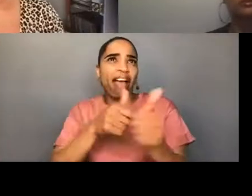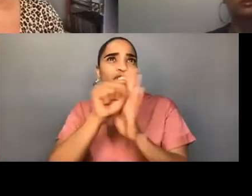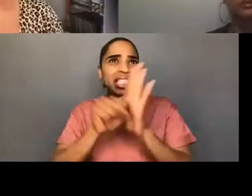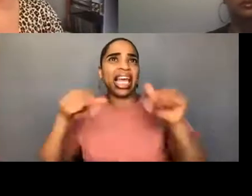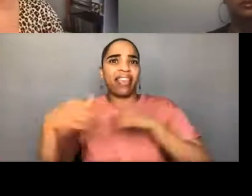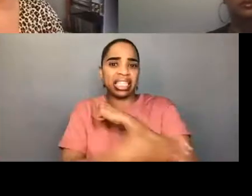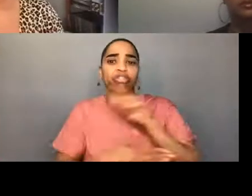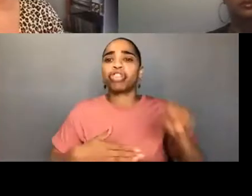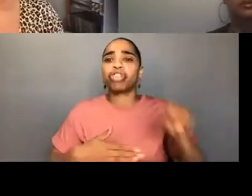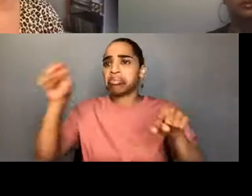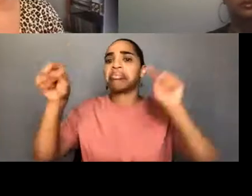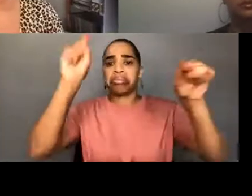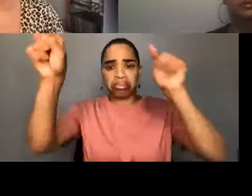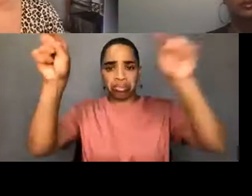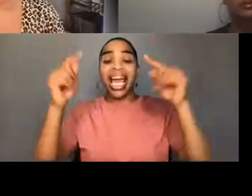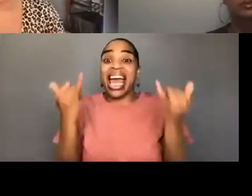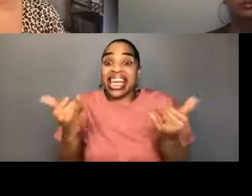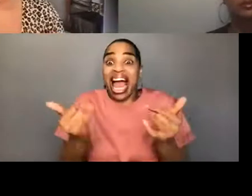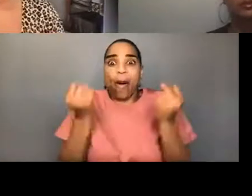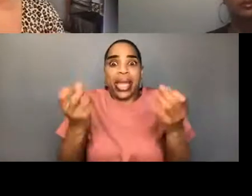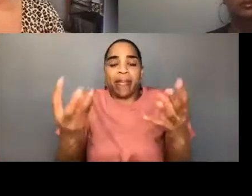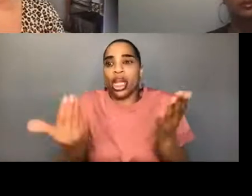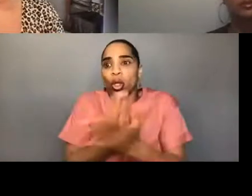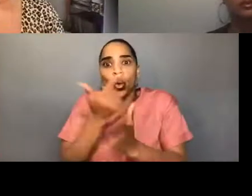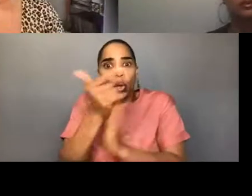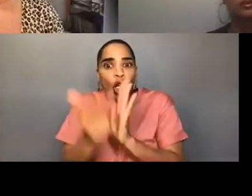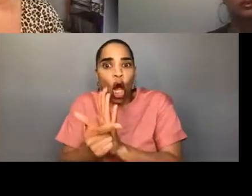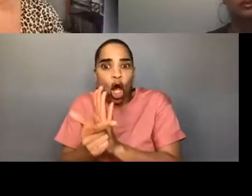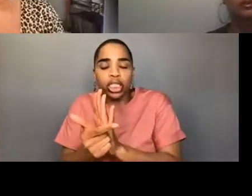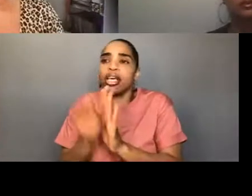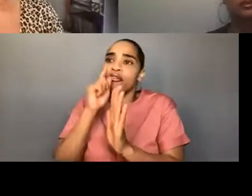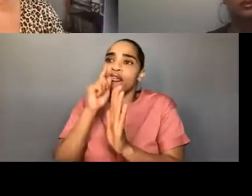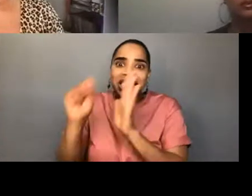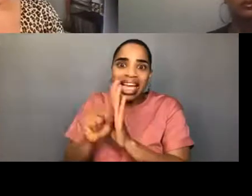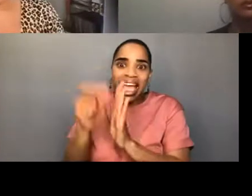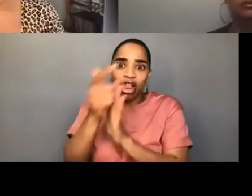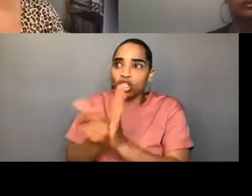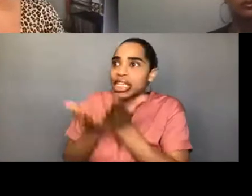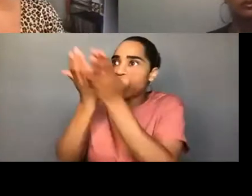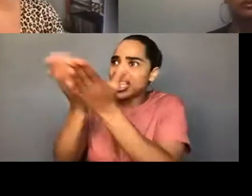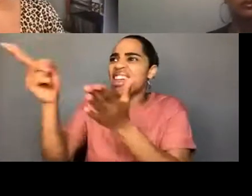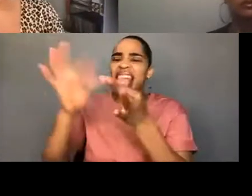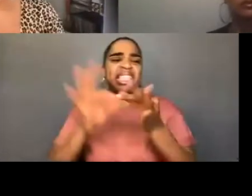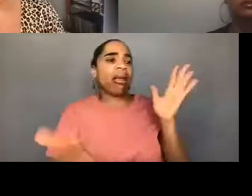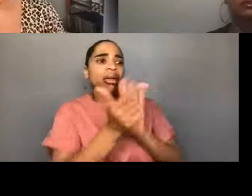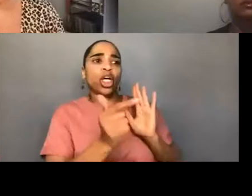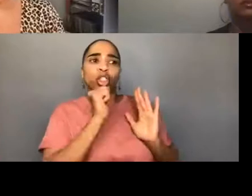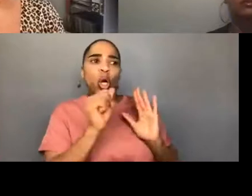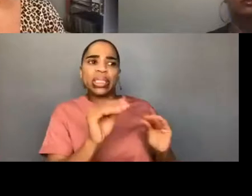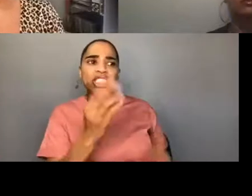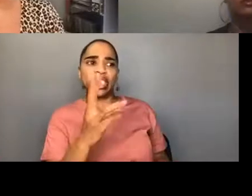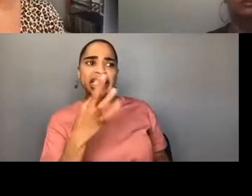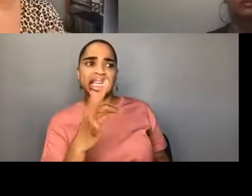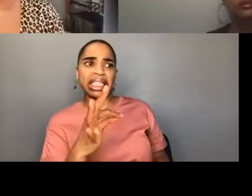And now there's been really a flurry of laws being introduced in state legislatures trying to ban the teaching of the 1619